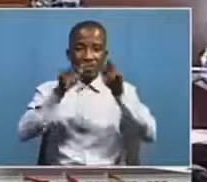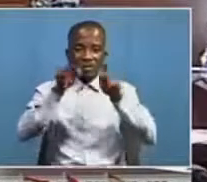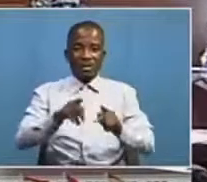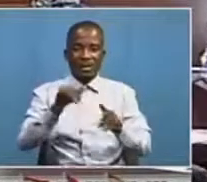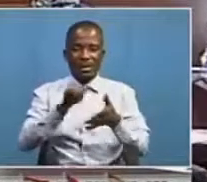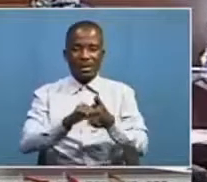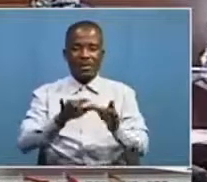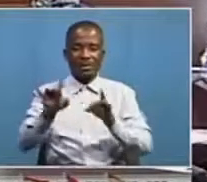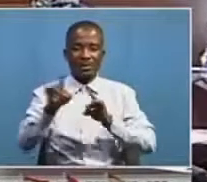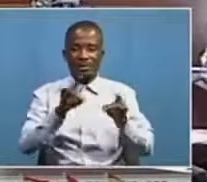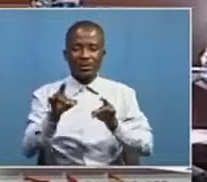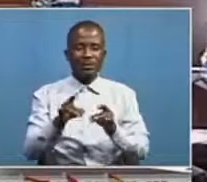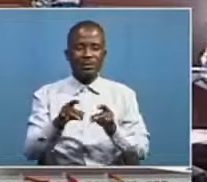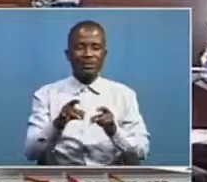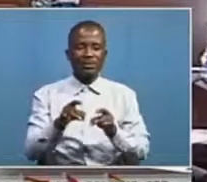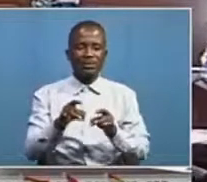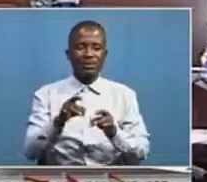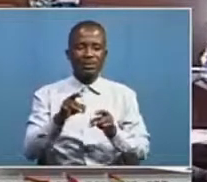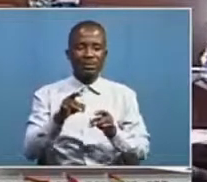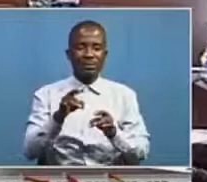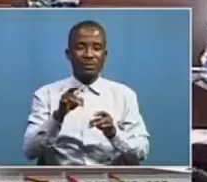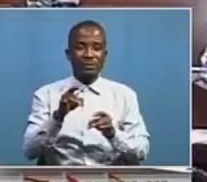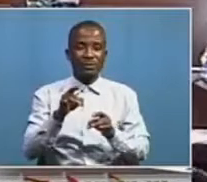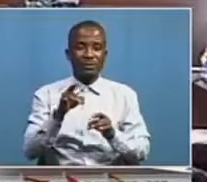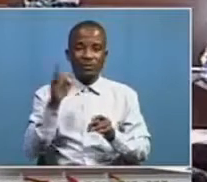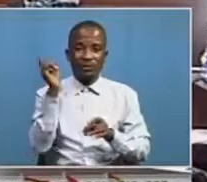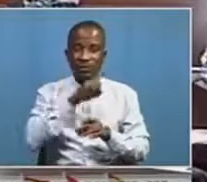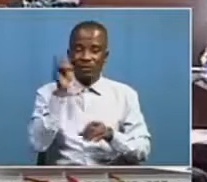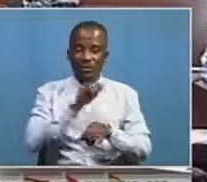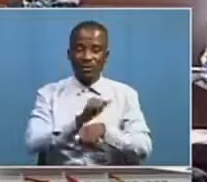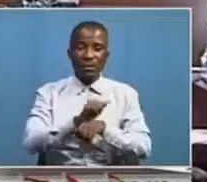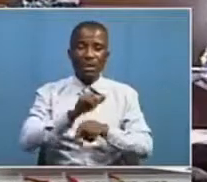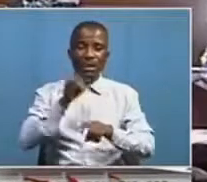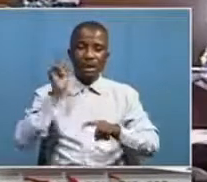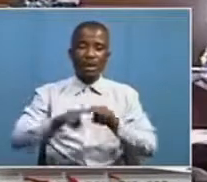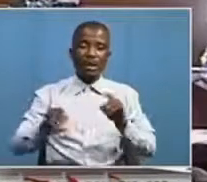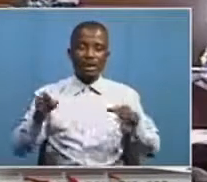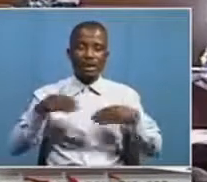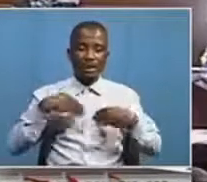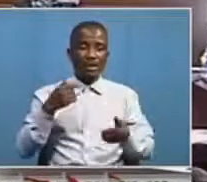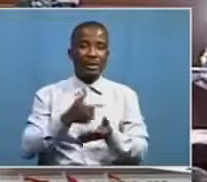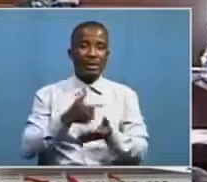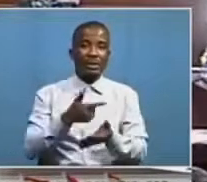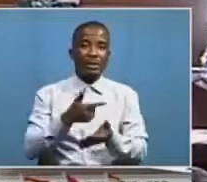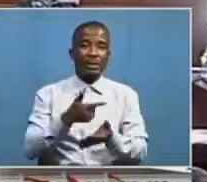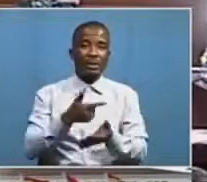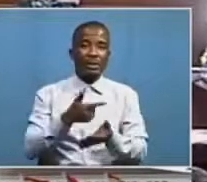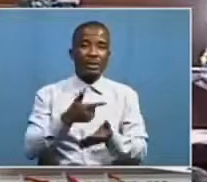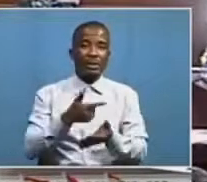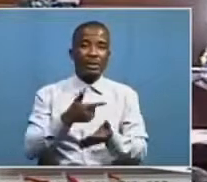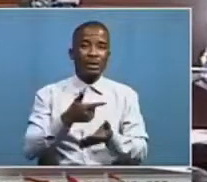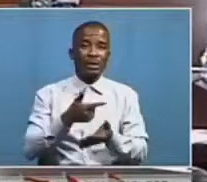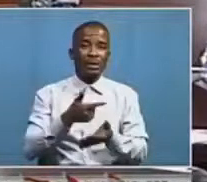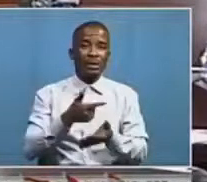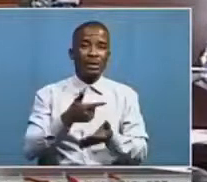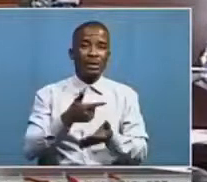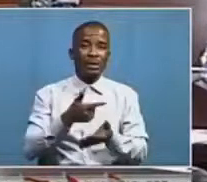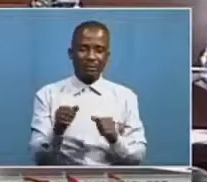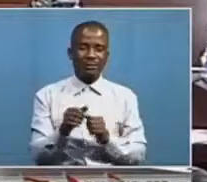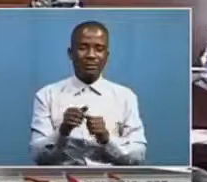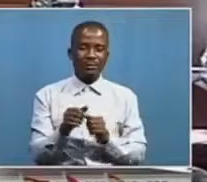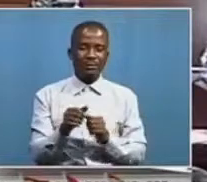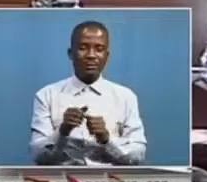that, he cannot be accepted anywhere in Ghana? Answer: yes, my lord.